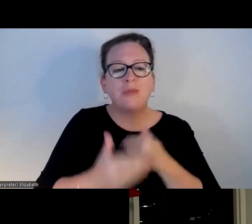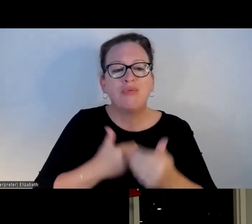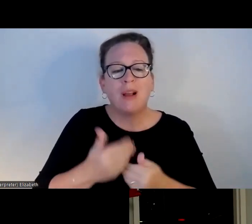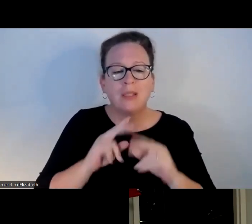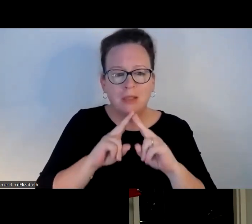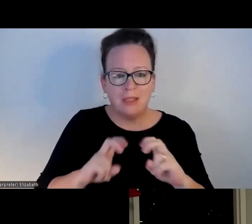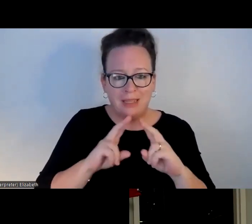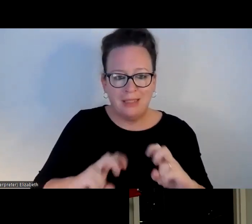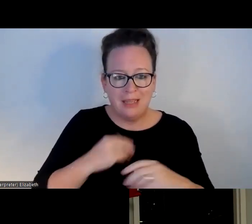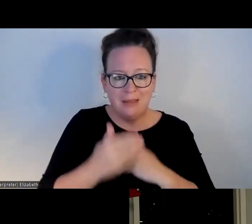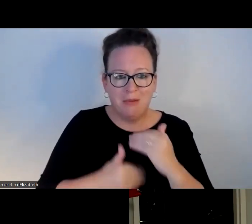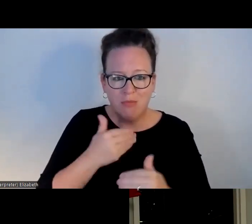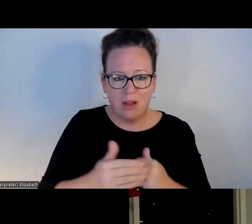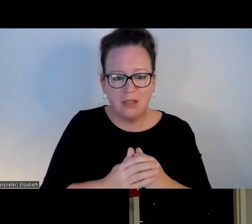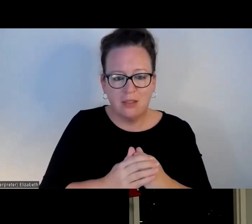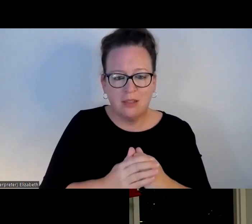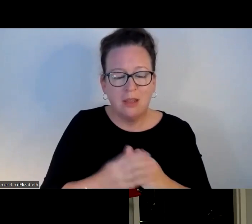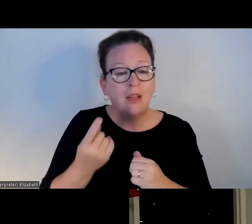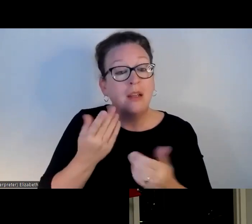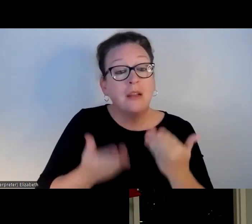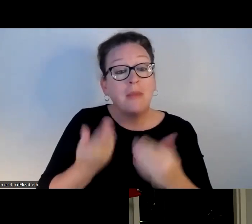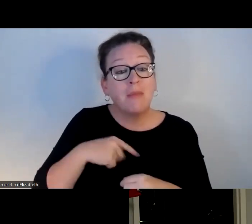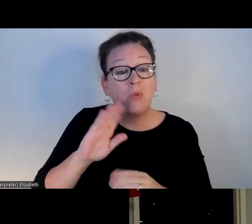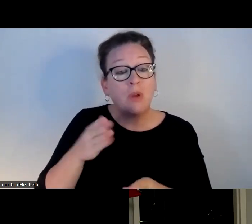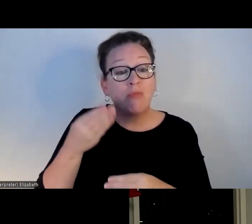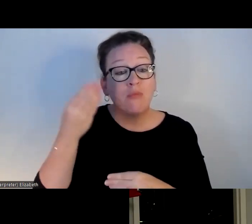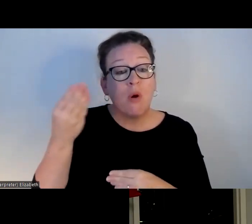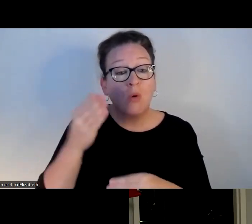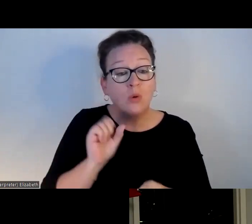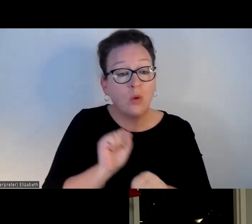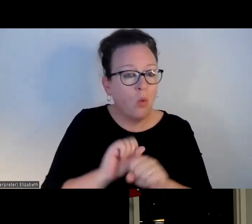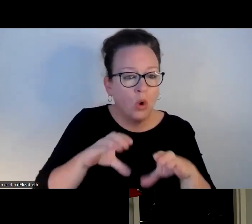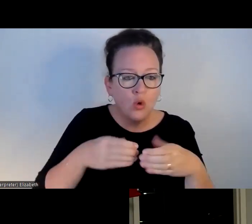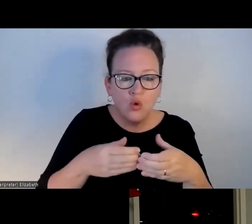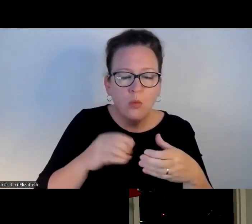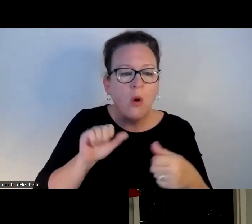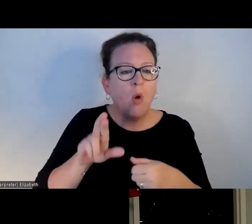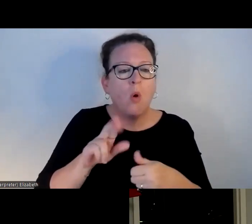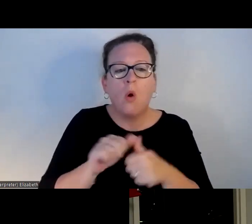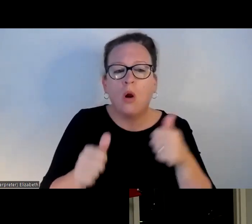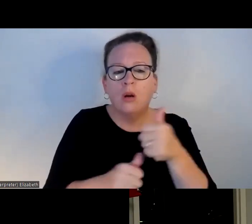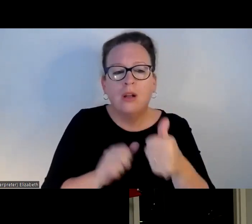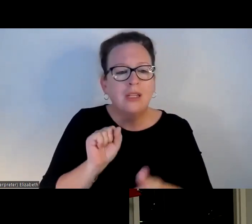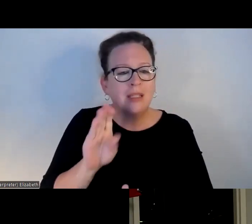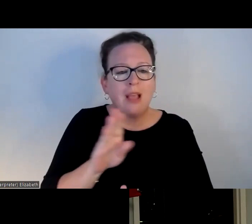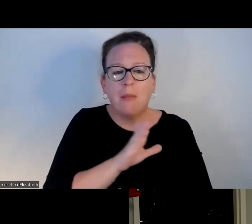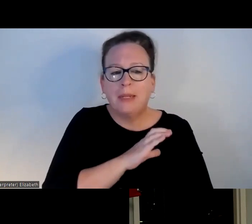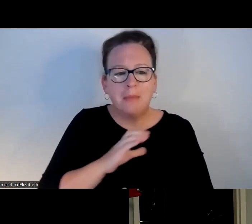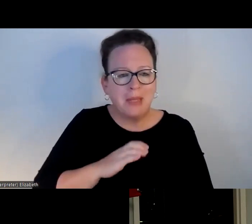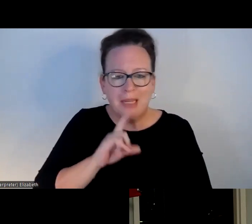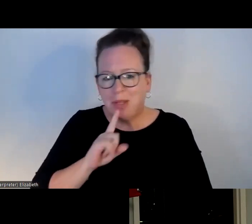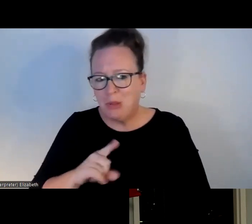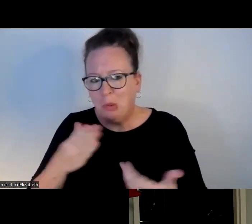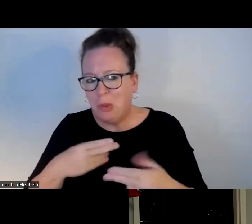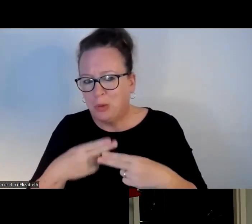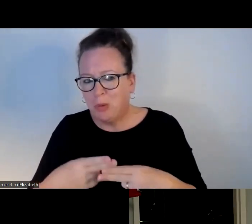that we propose a working group or a subcommittee. I'm not sure of the proper language or organization of